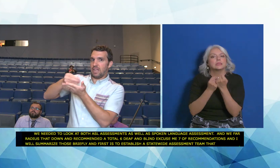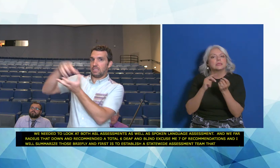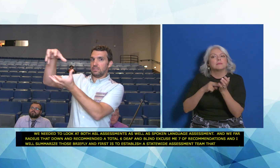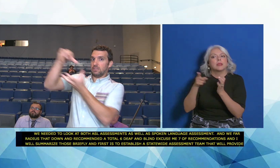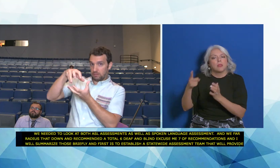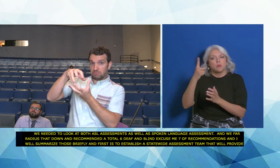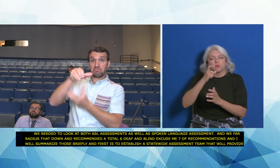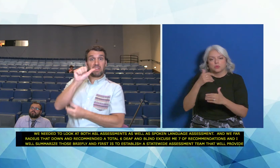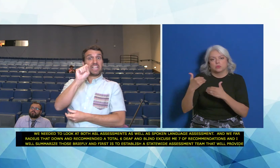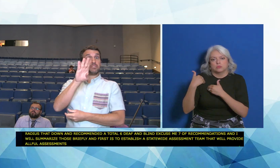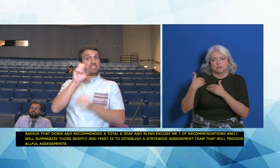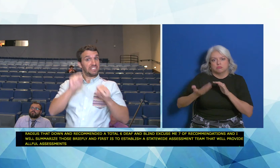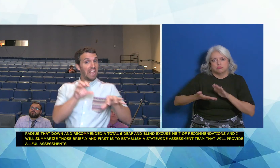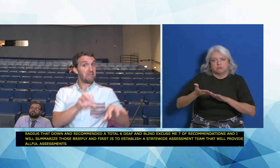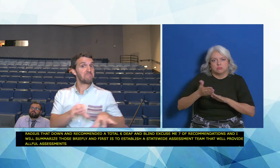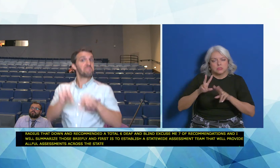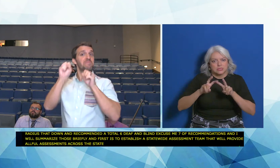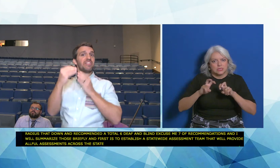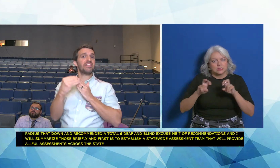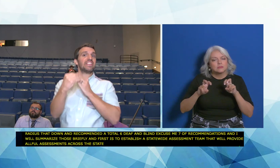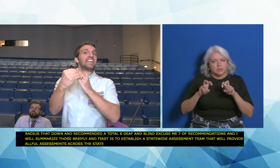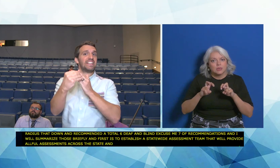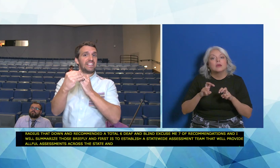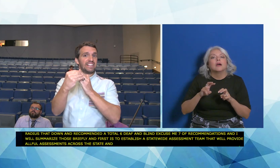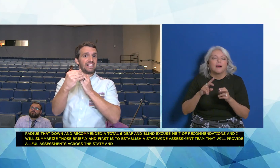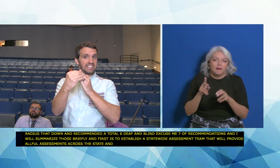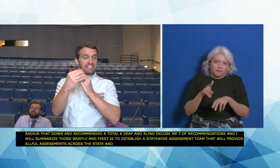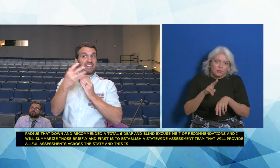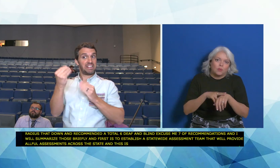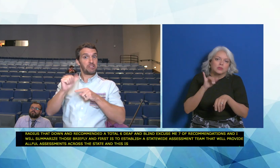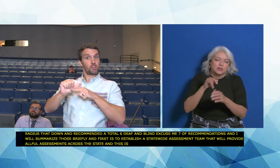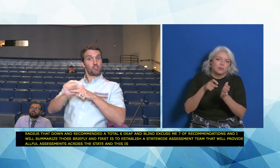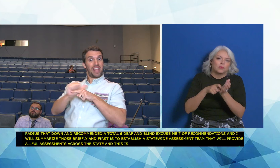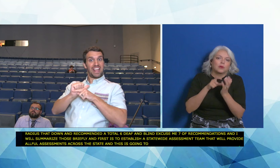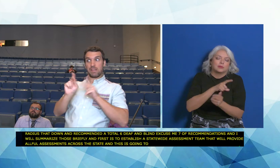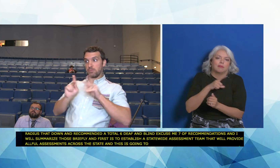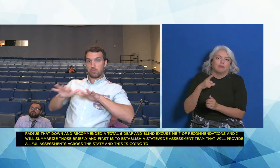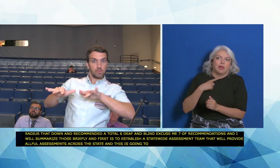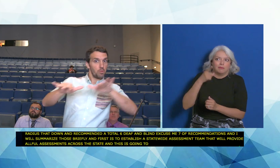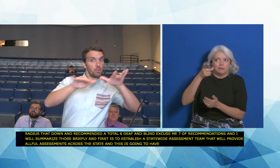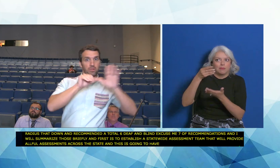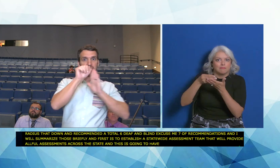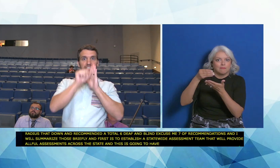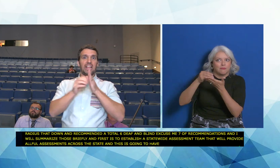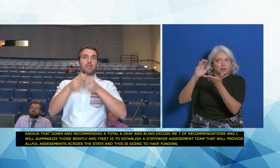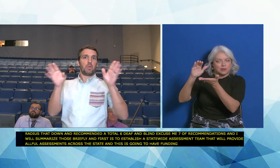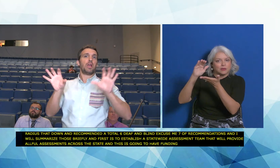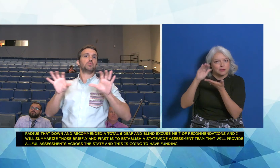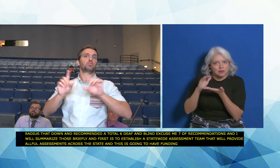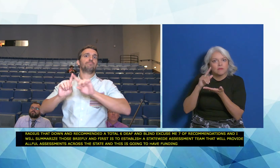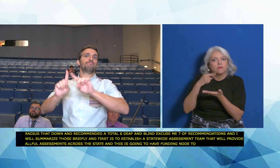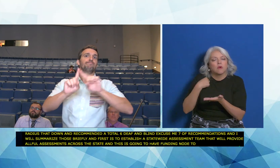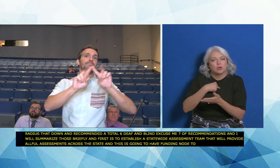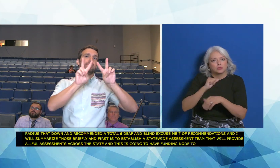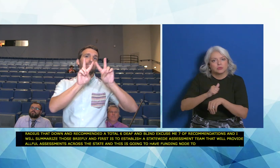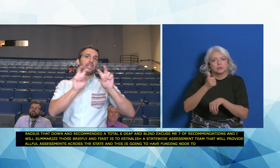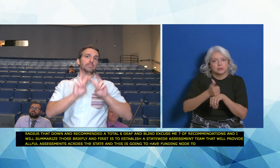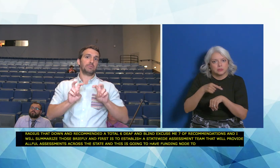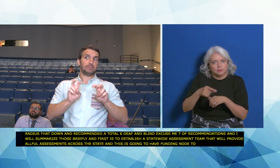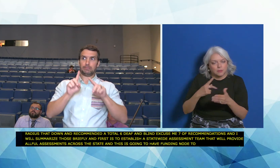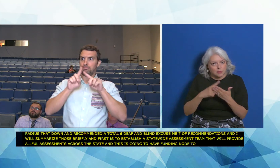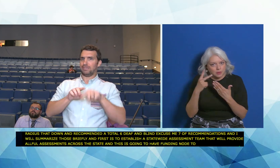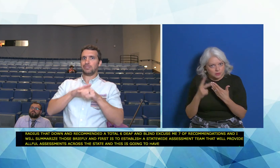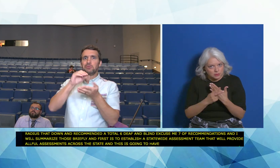And of course, this is going to necessitate legislative funding in order to establish this